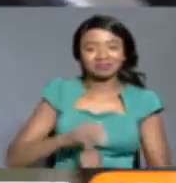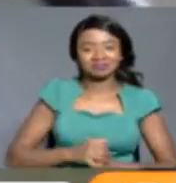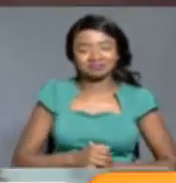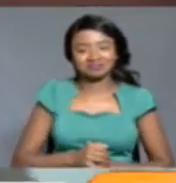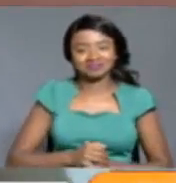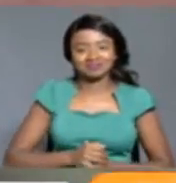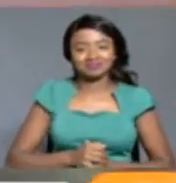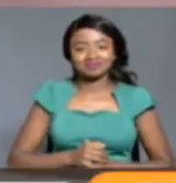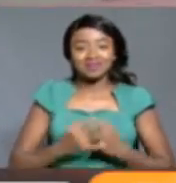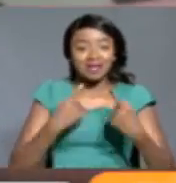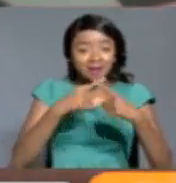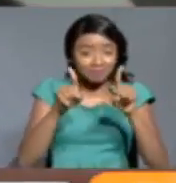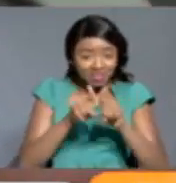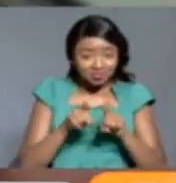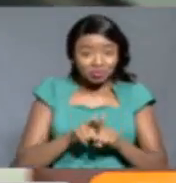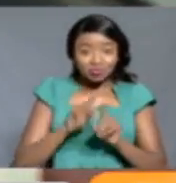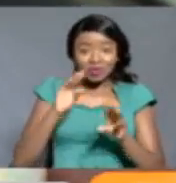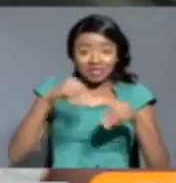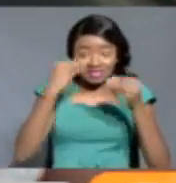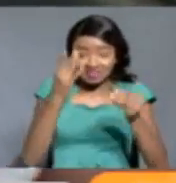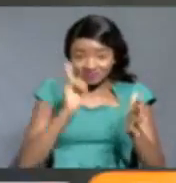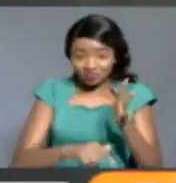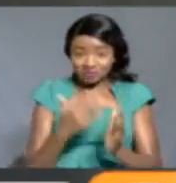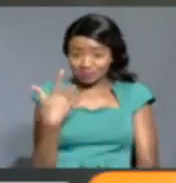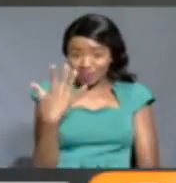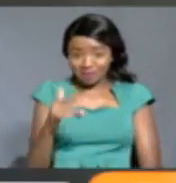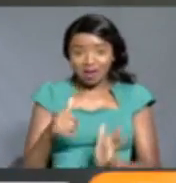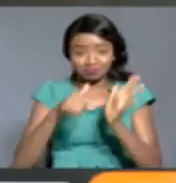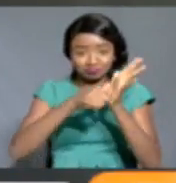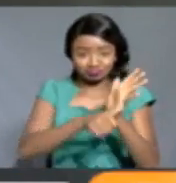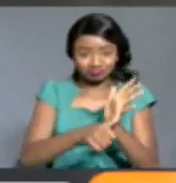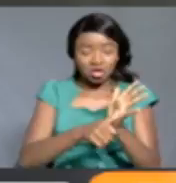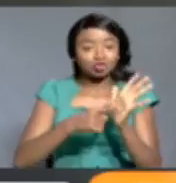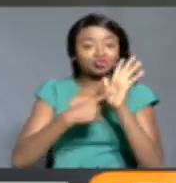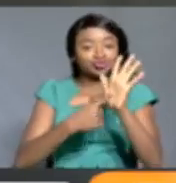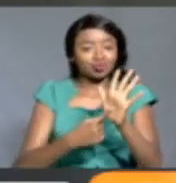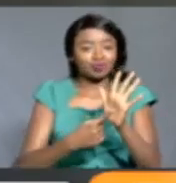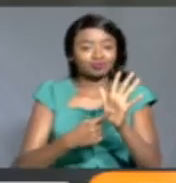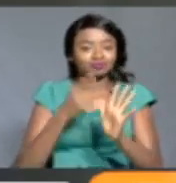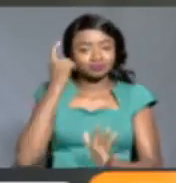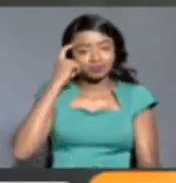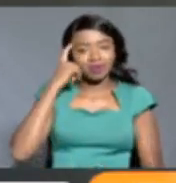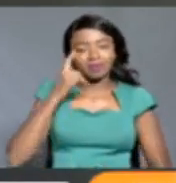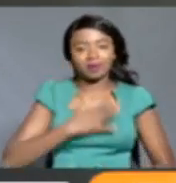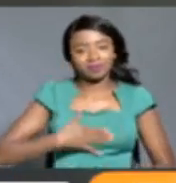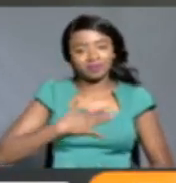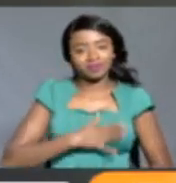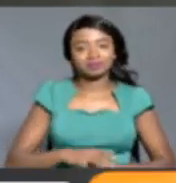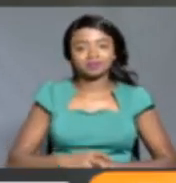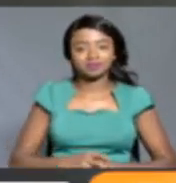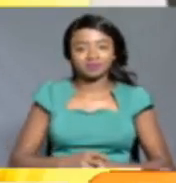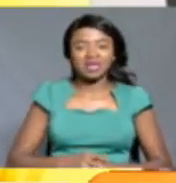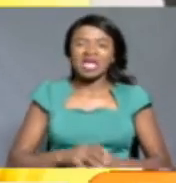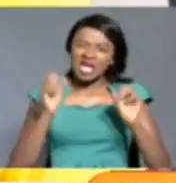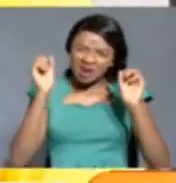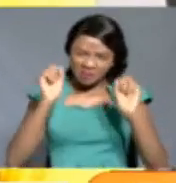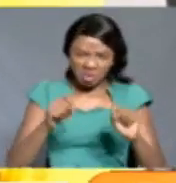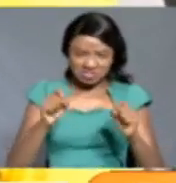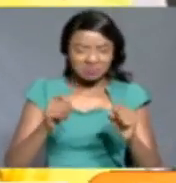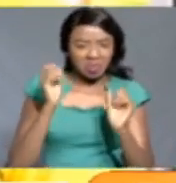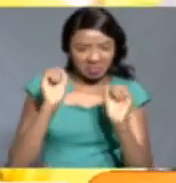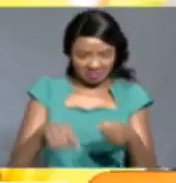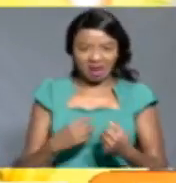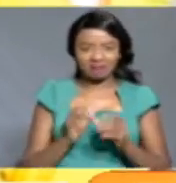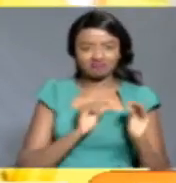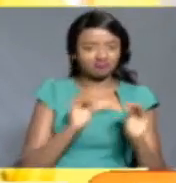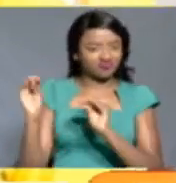Apart from that, a sticker will be placed on the windscreen as a reminder of the same. Ataweza kumove around, alafu ndo